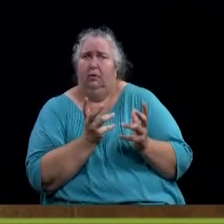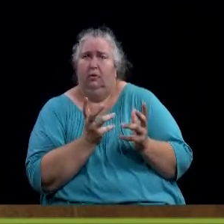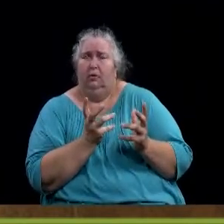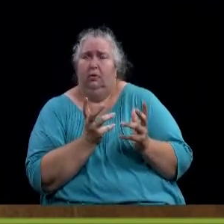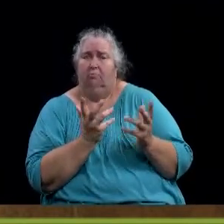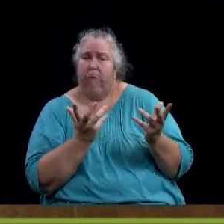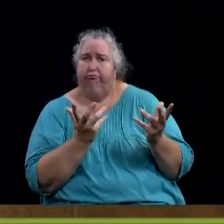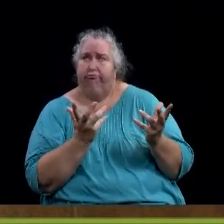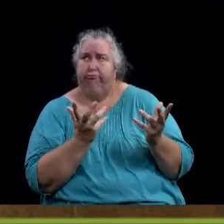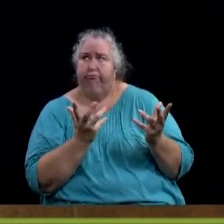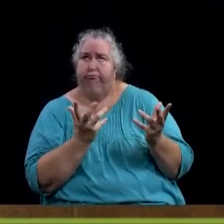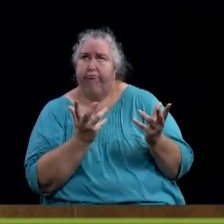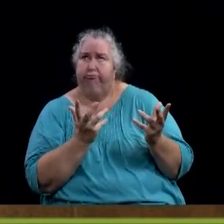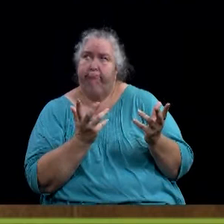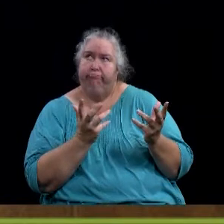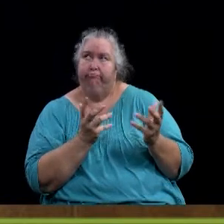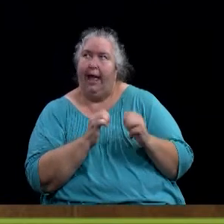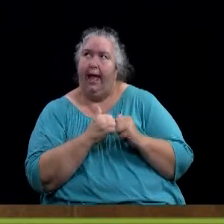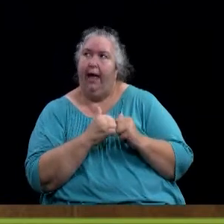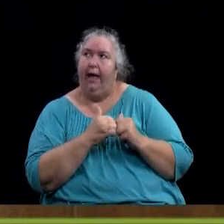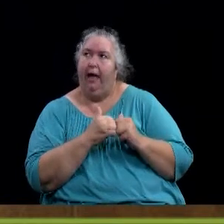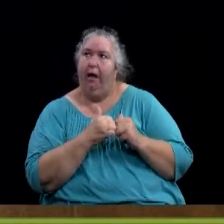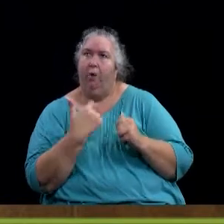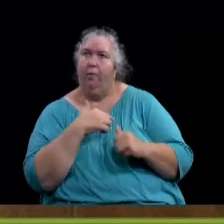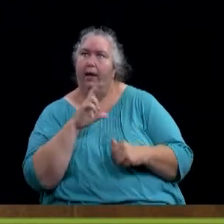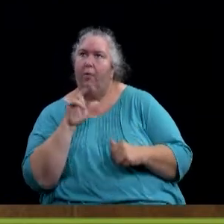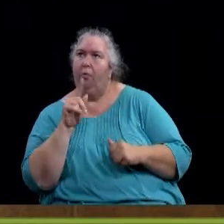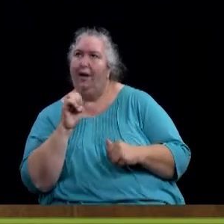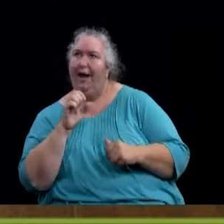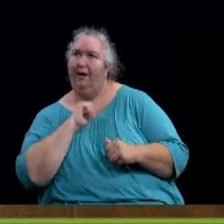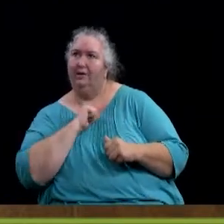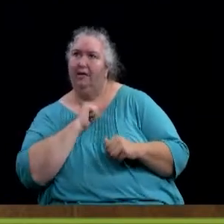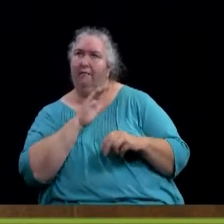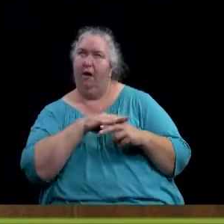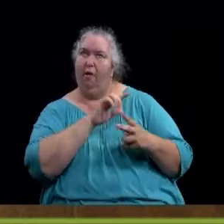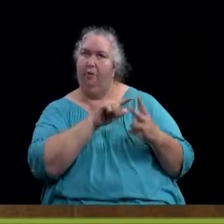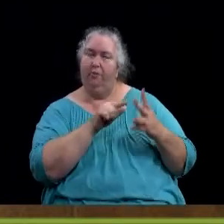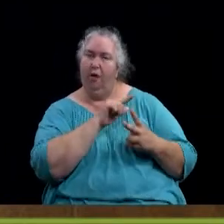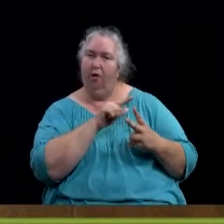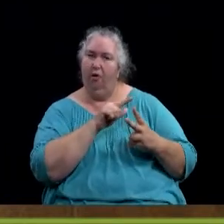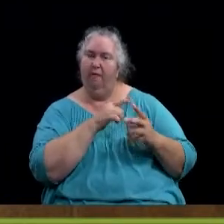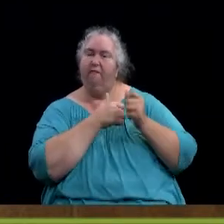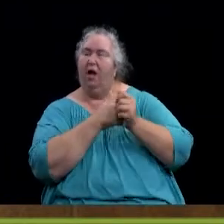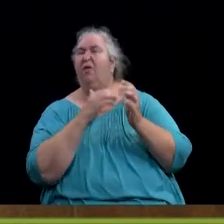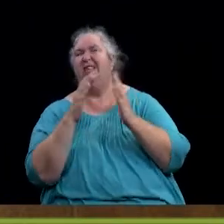TIF and PID and City Center in the context of, basically TIF was